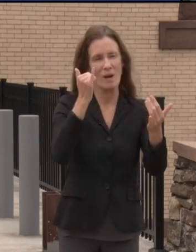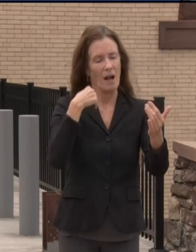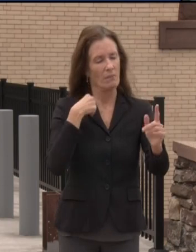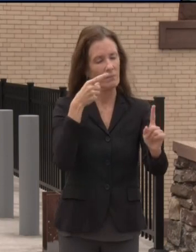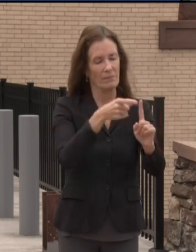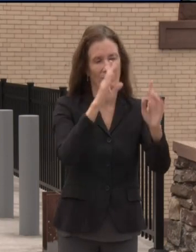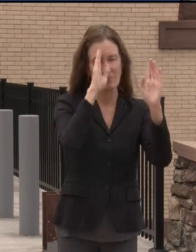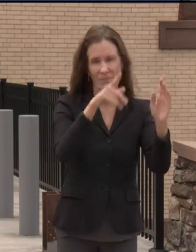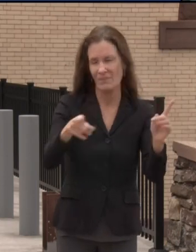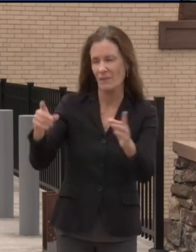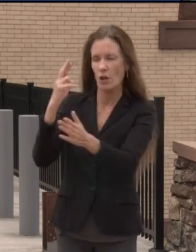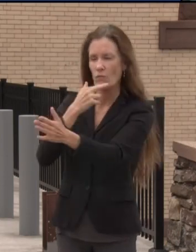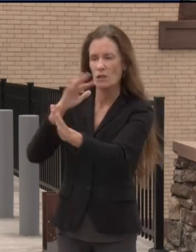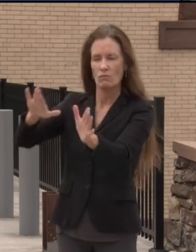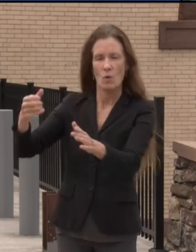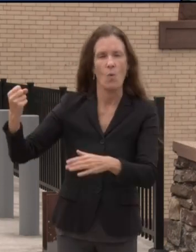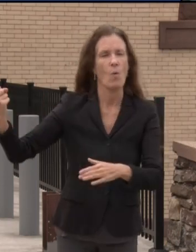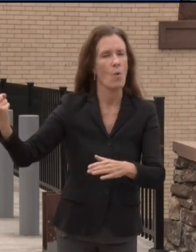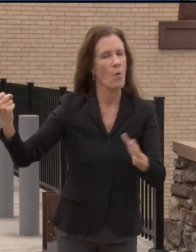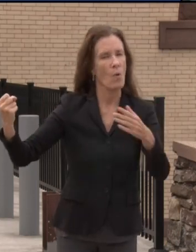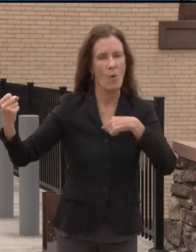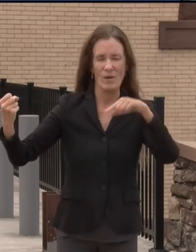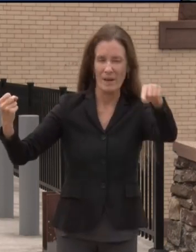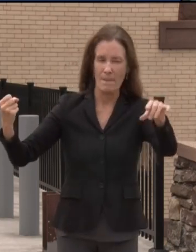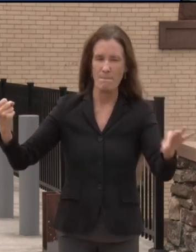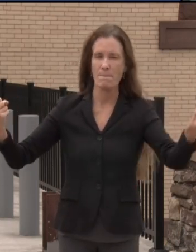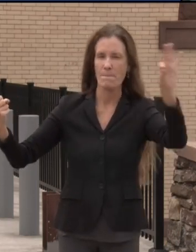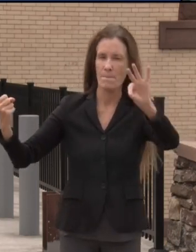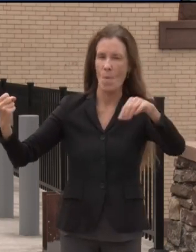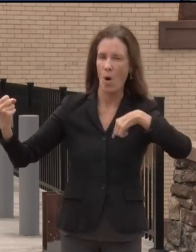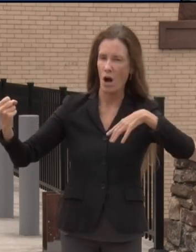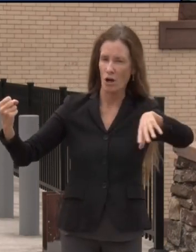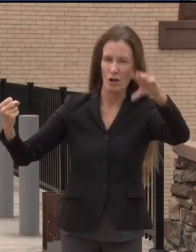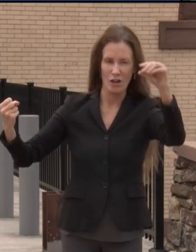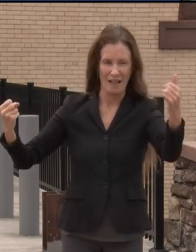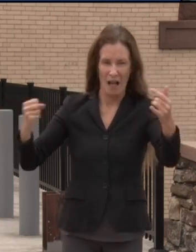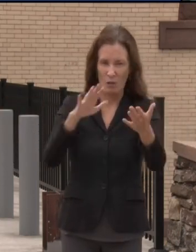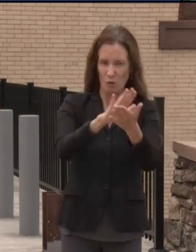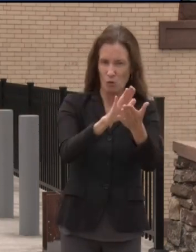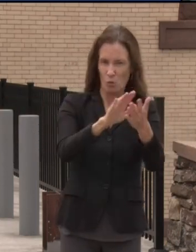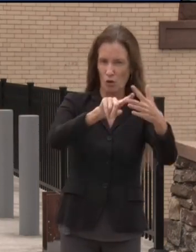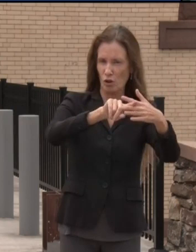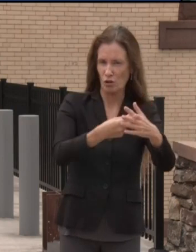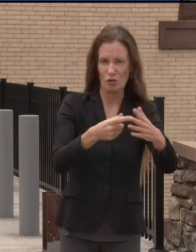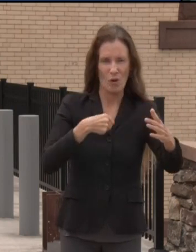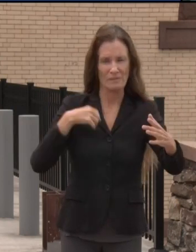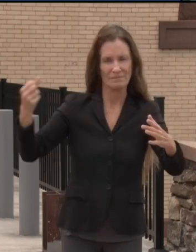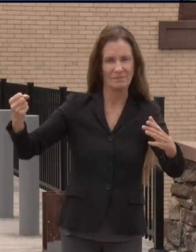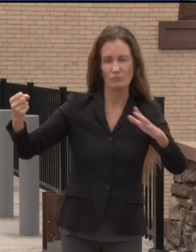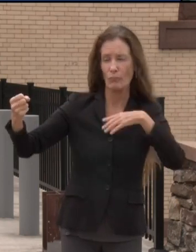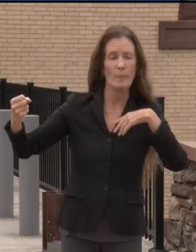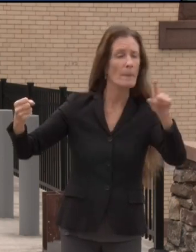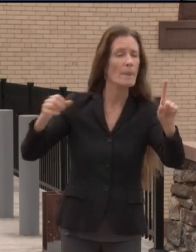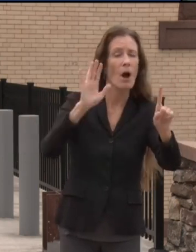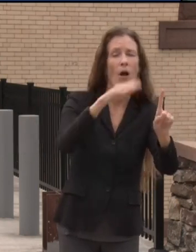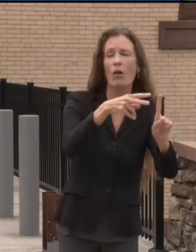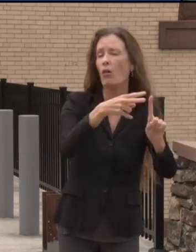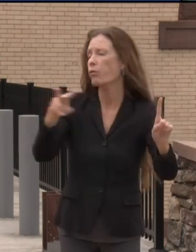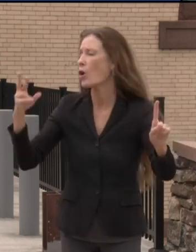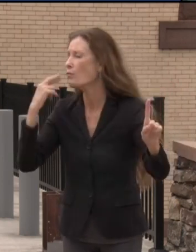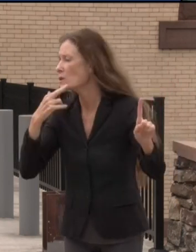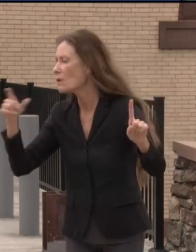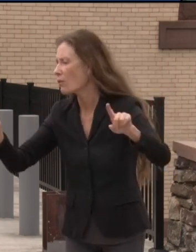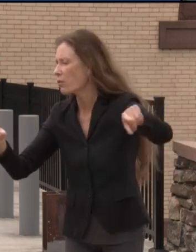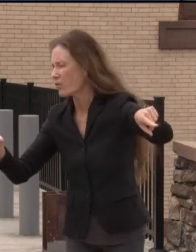and back into a learning mode. And anything we do to take our eyes off that ball is going to be a problem.